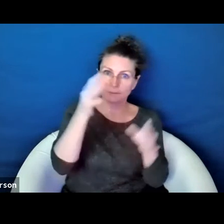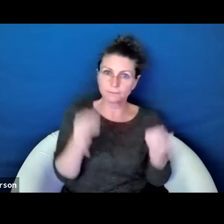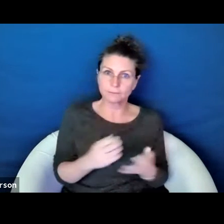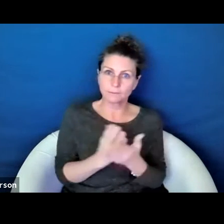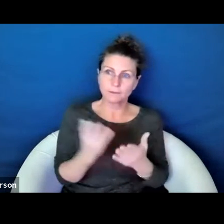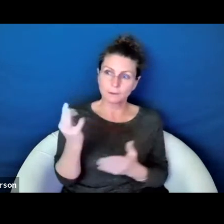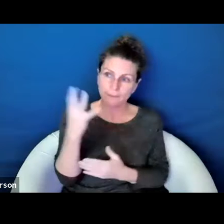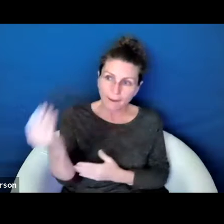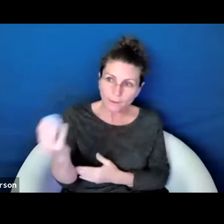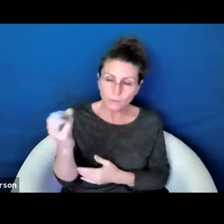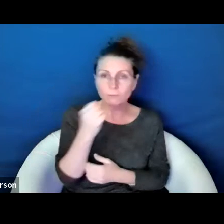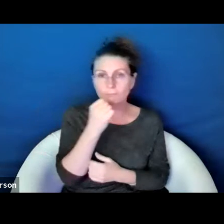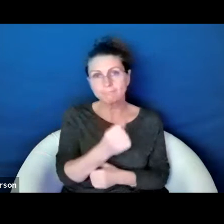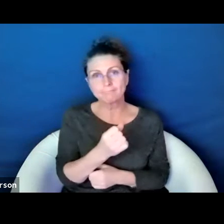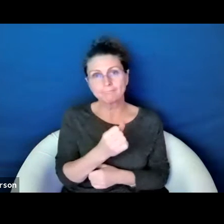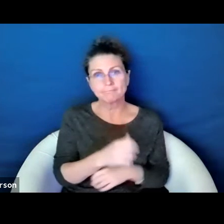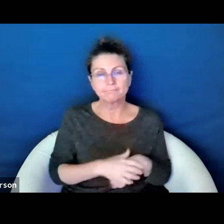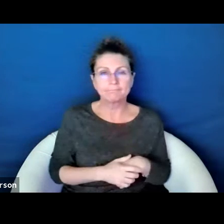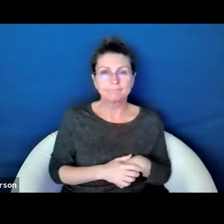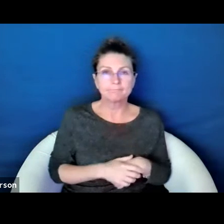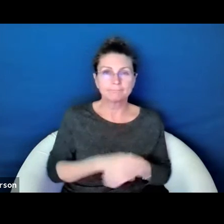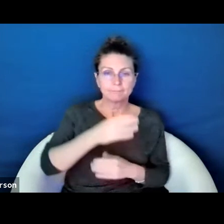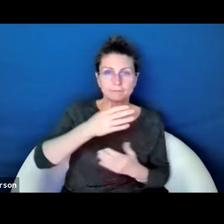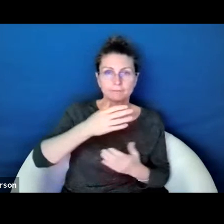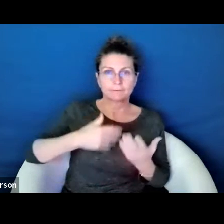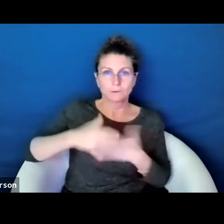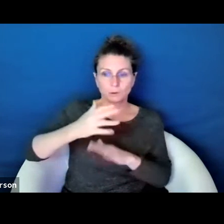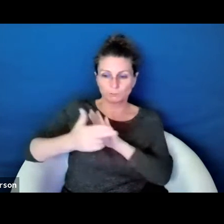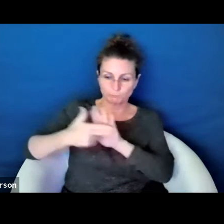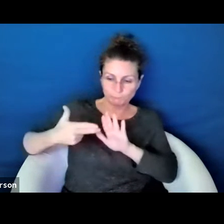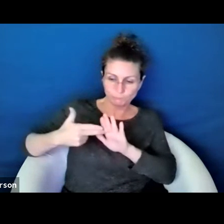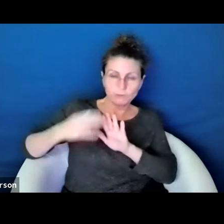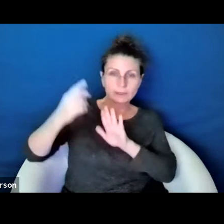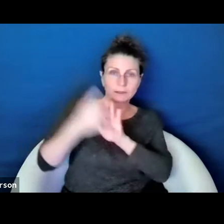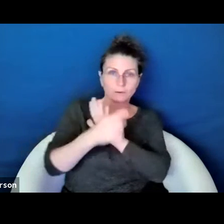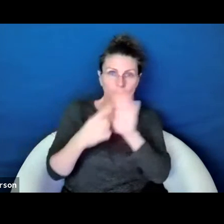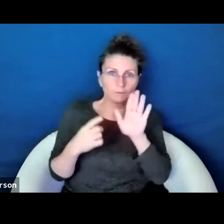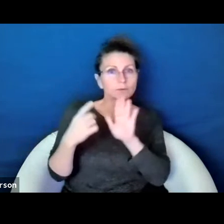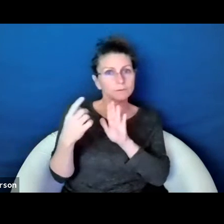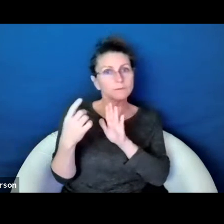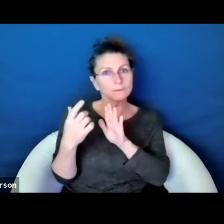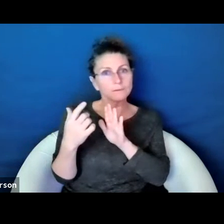out. Social stigma and discriminatory behaviors.